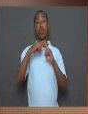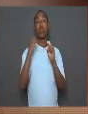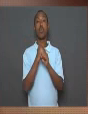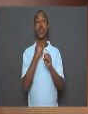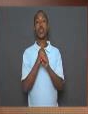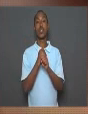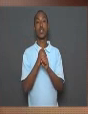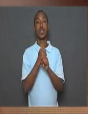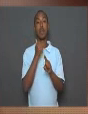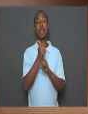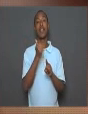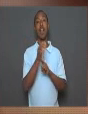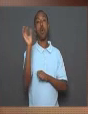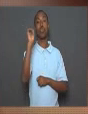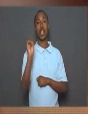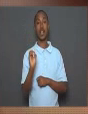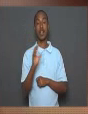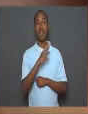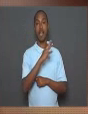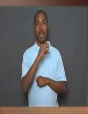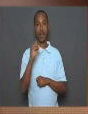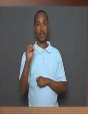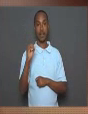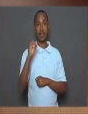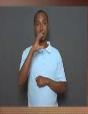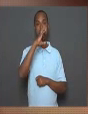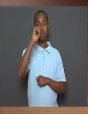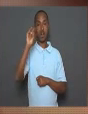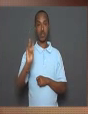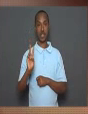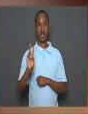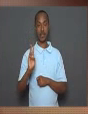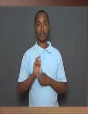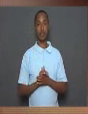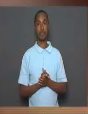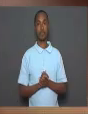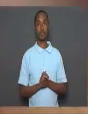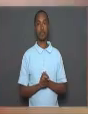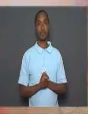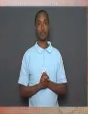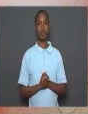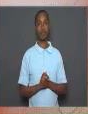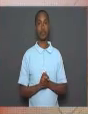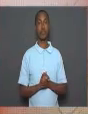to form a metal oxide and carbon dioxide.